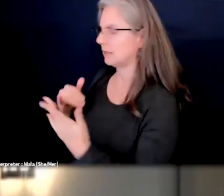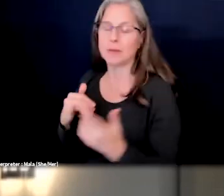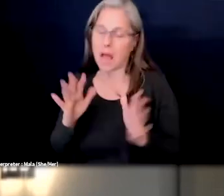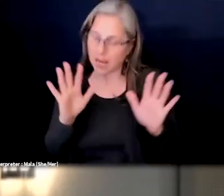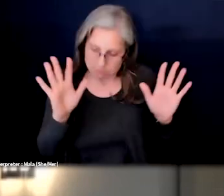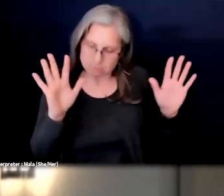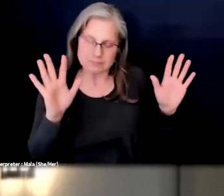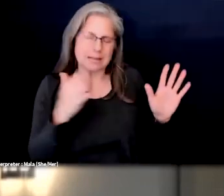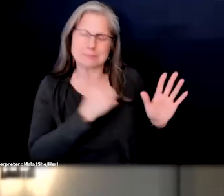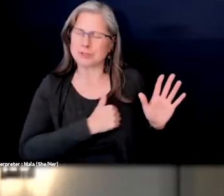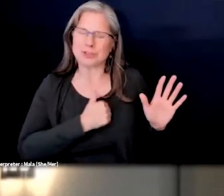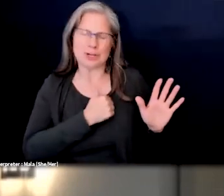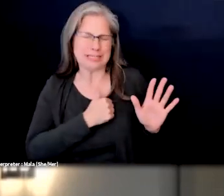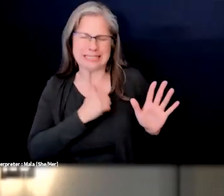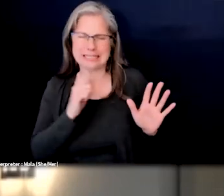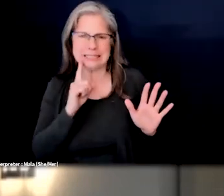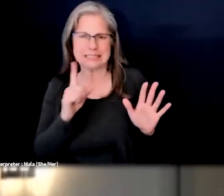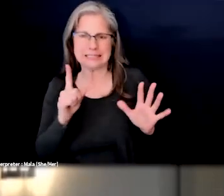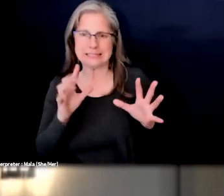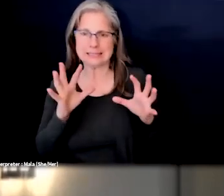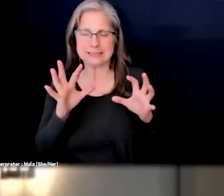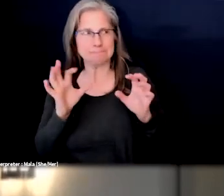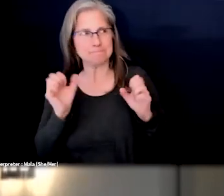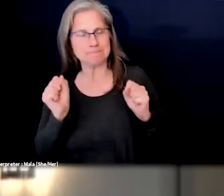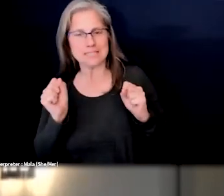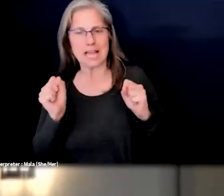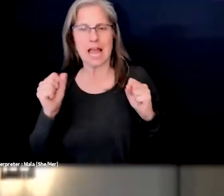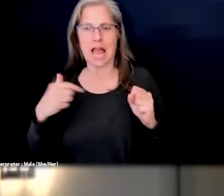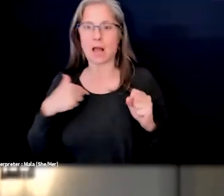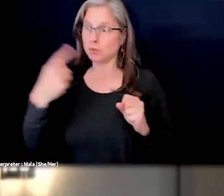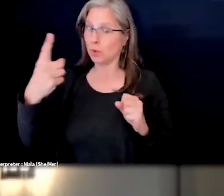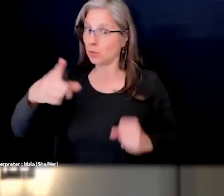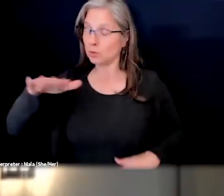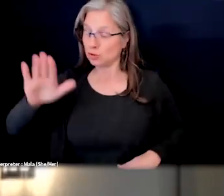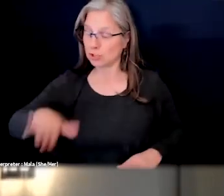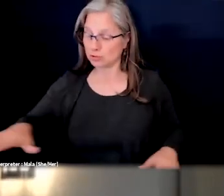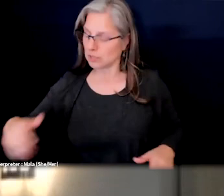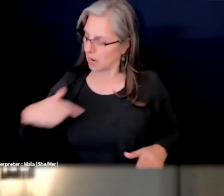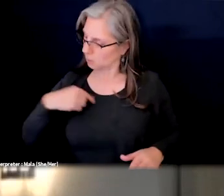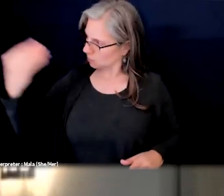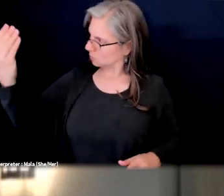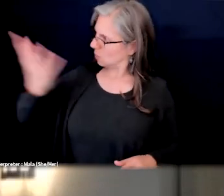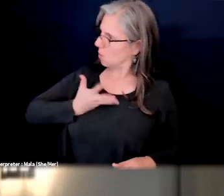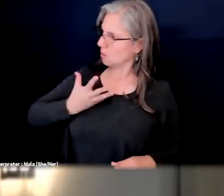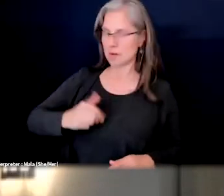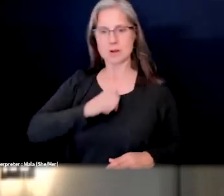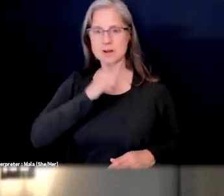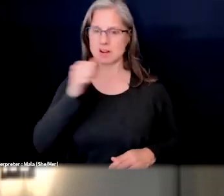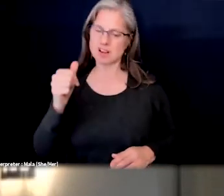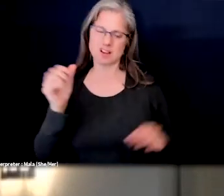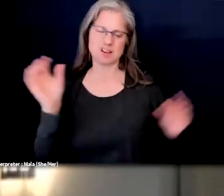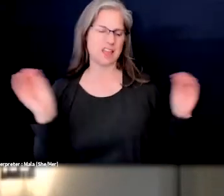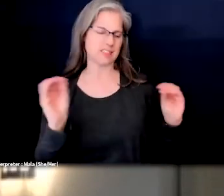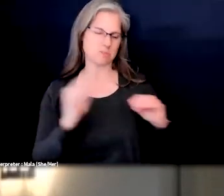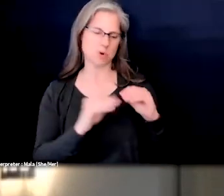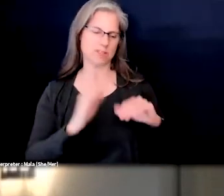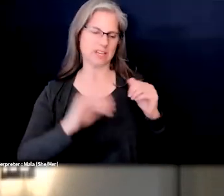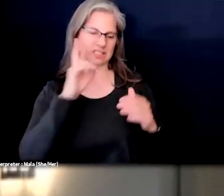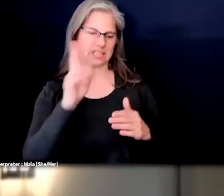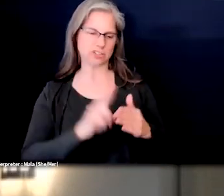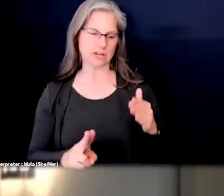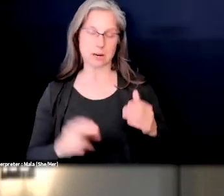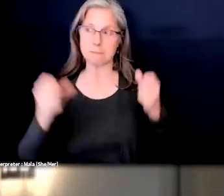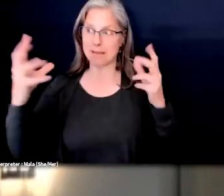I sorry to get on my, but I was one of those children, and I was told I wasn't going to be more than a secretary by many